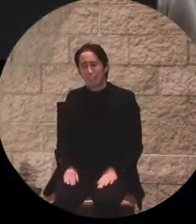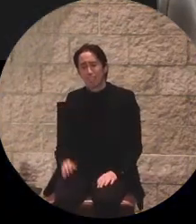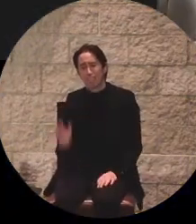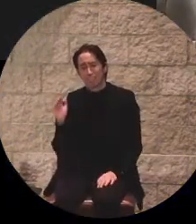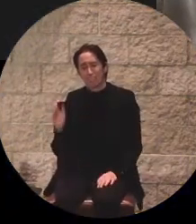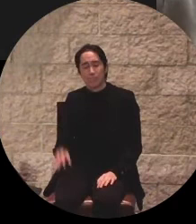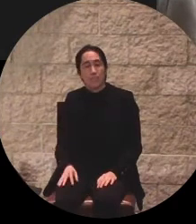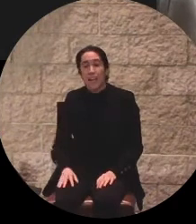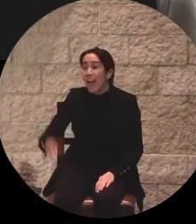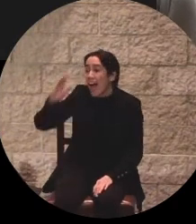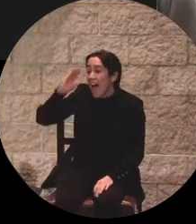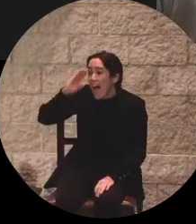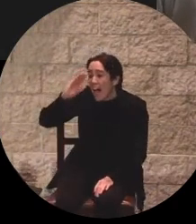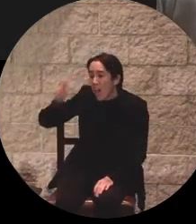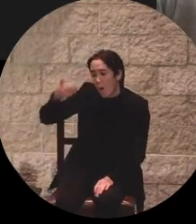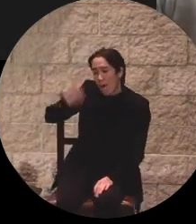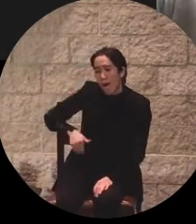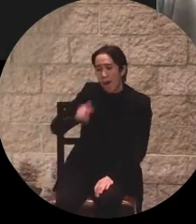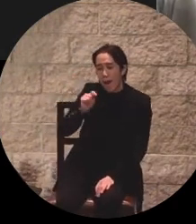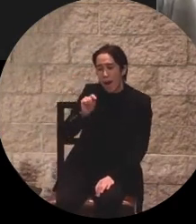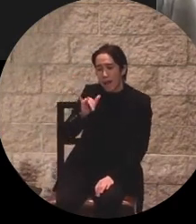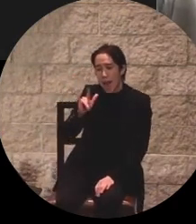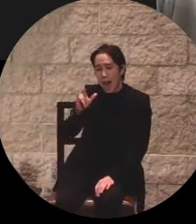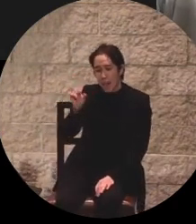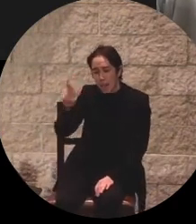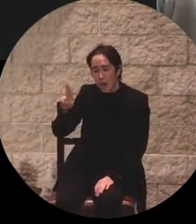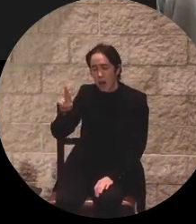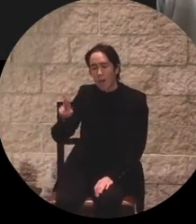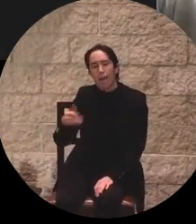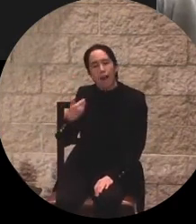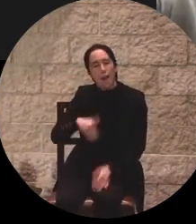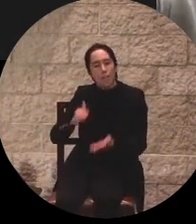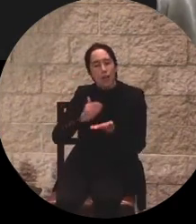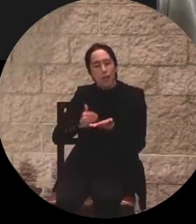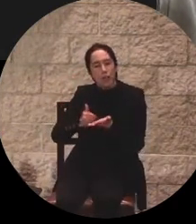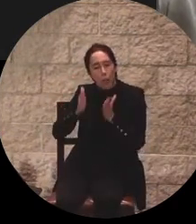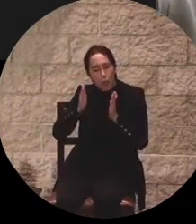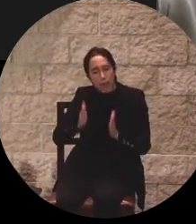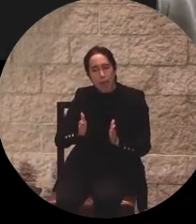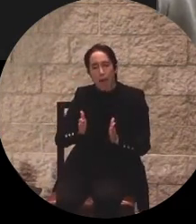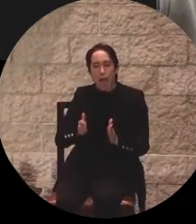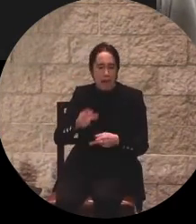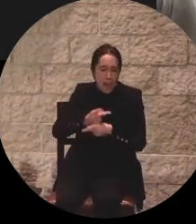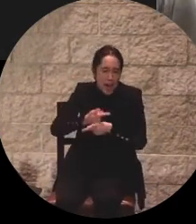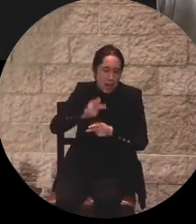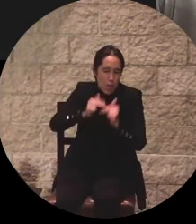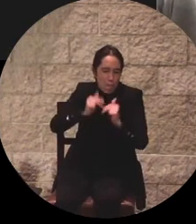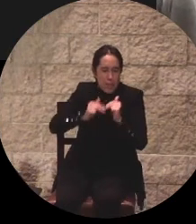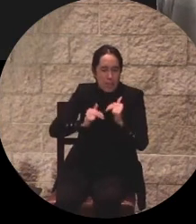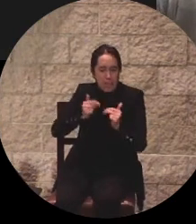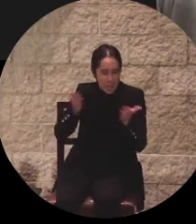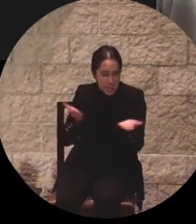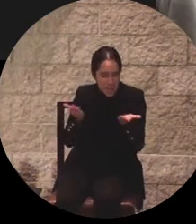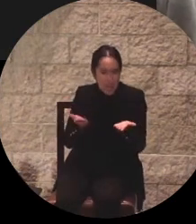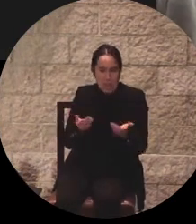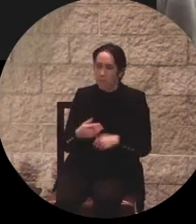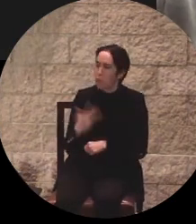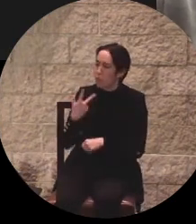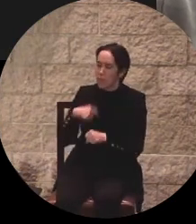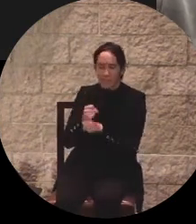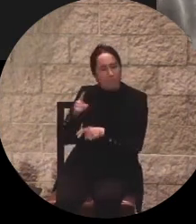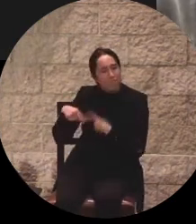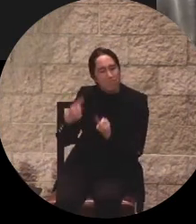Tyler Glessner. I've been the custodian / maintenance person here at Unity for the past 3 years.